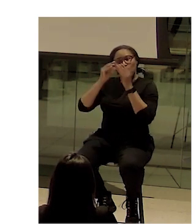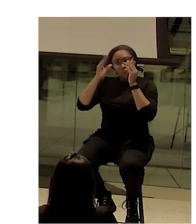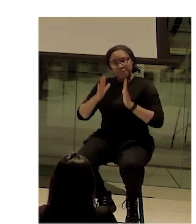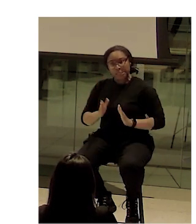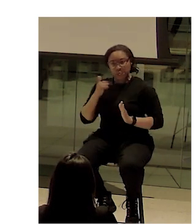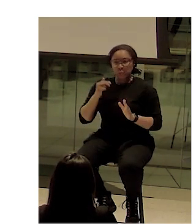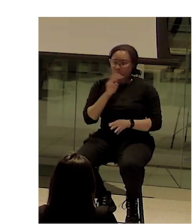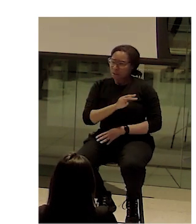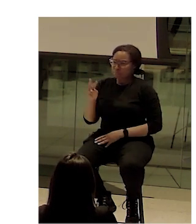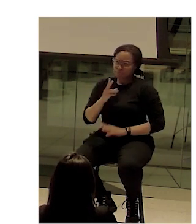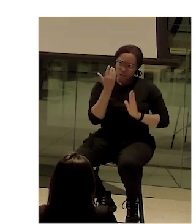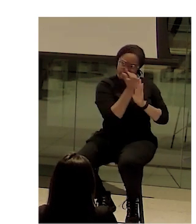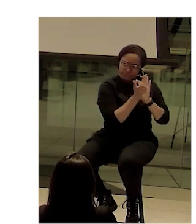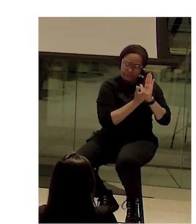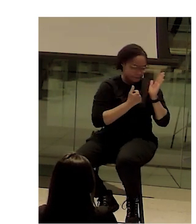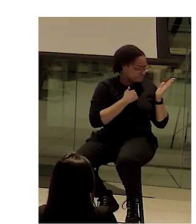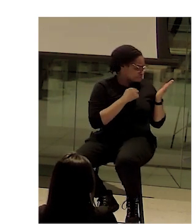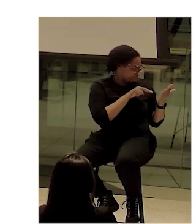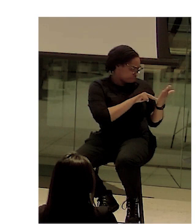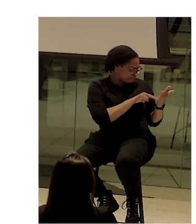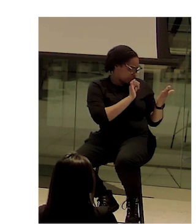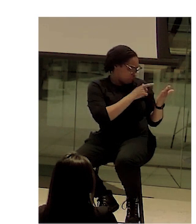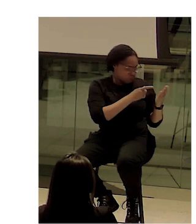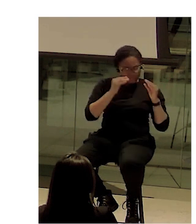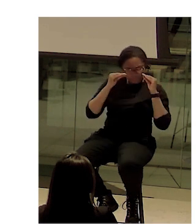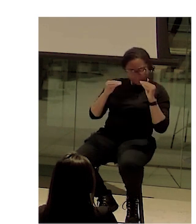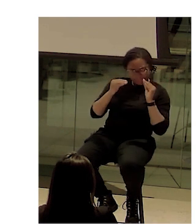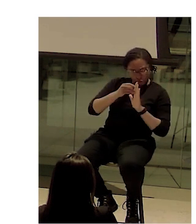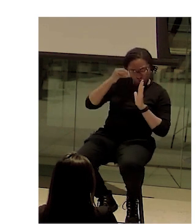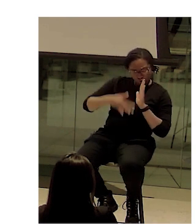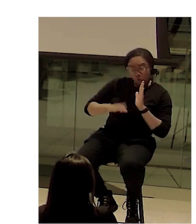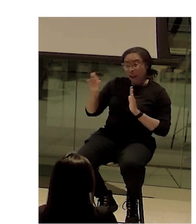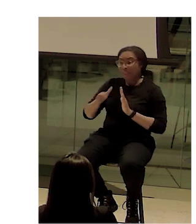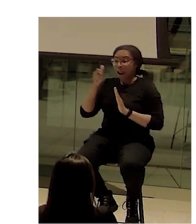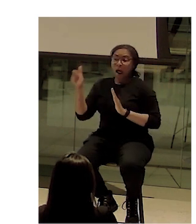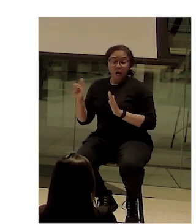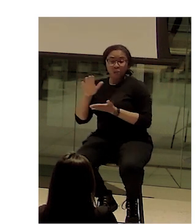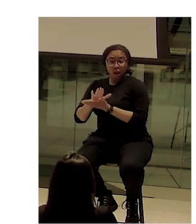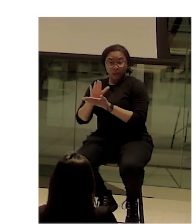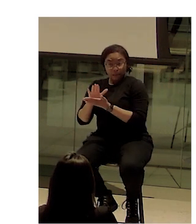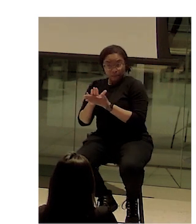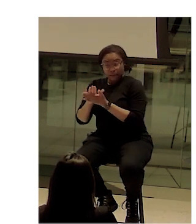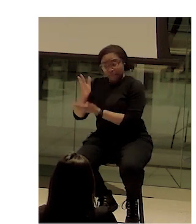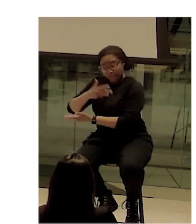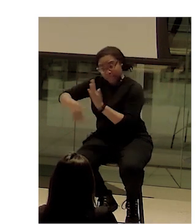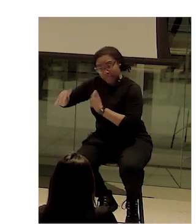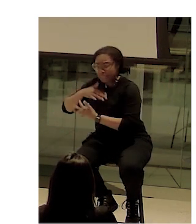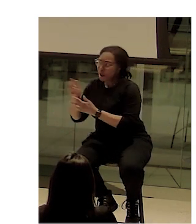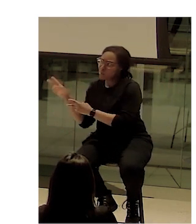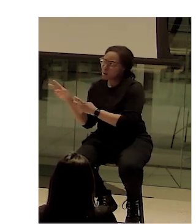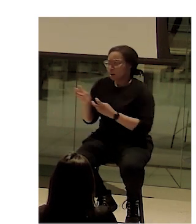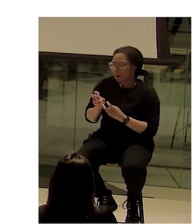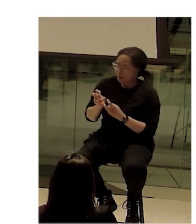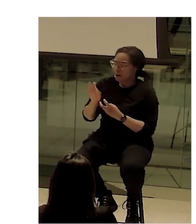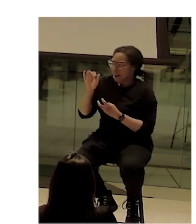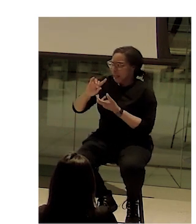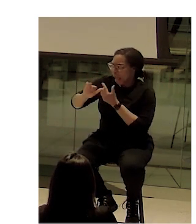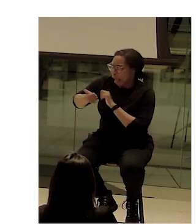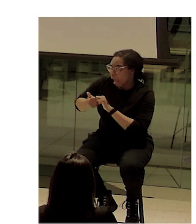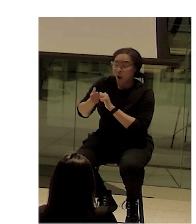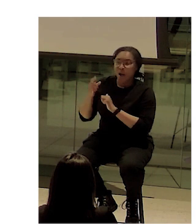history curricula. Prestigious academic societies will withdraw their support. Former husbands and former lovers will recoil in abject